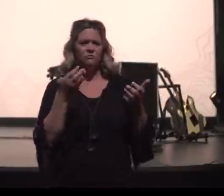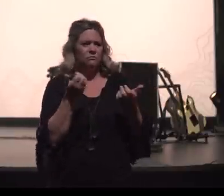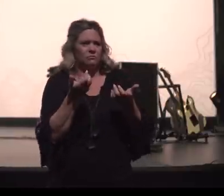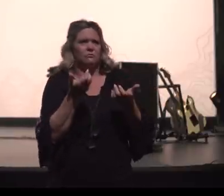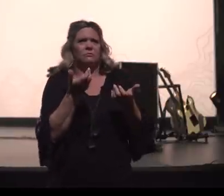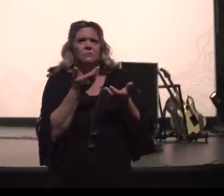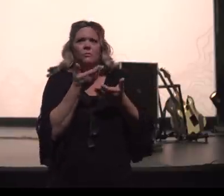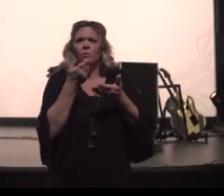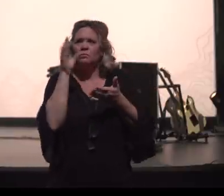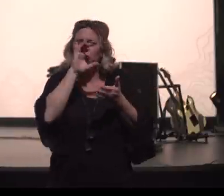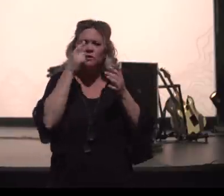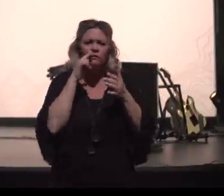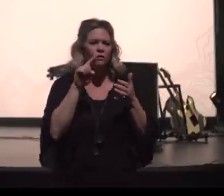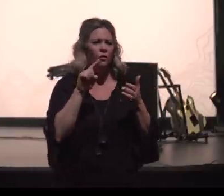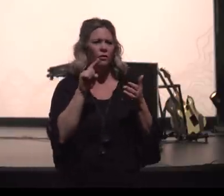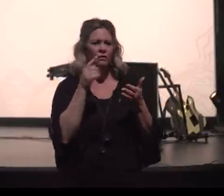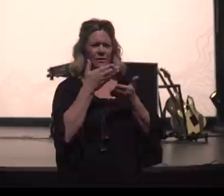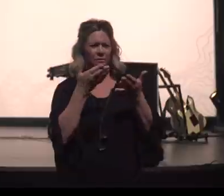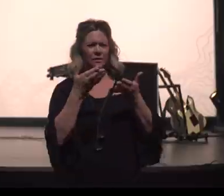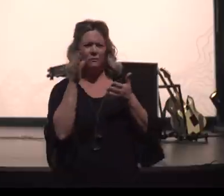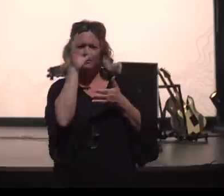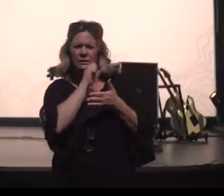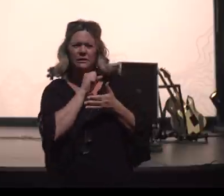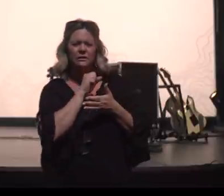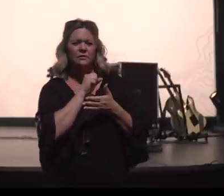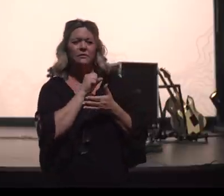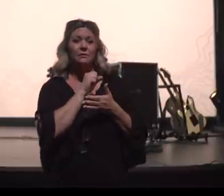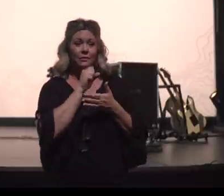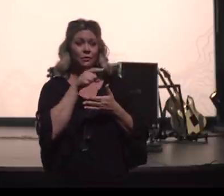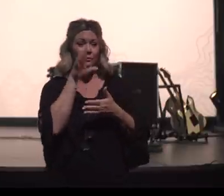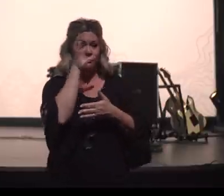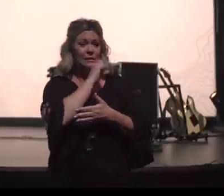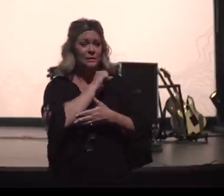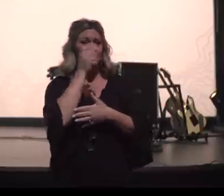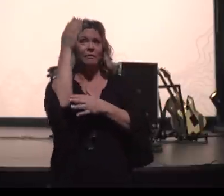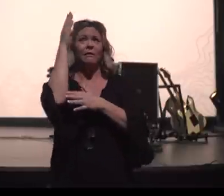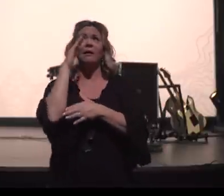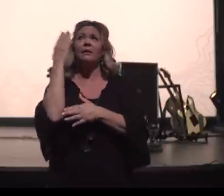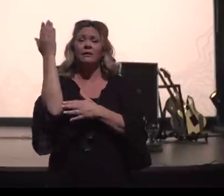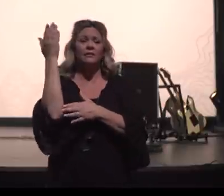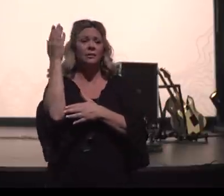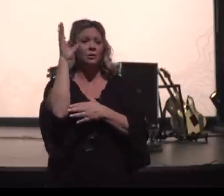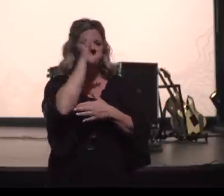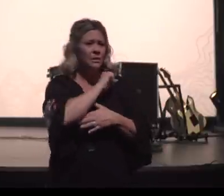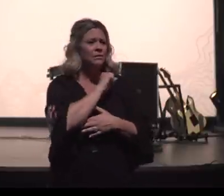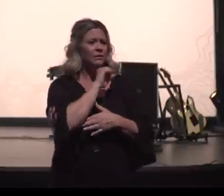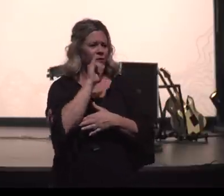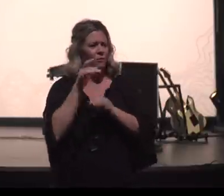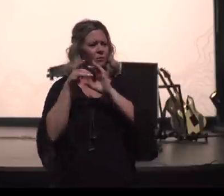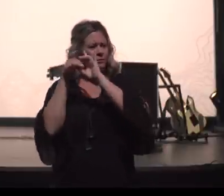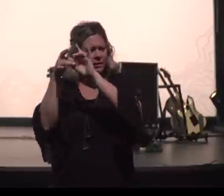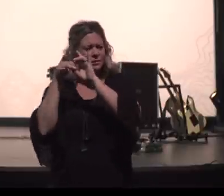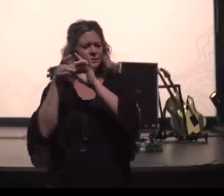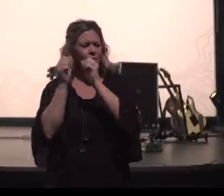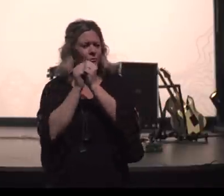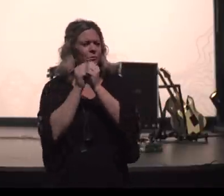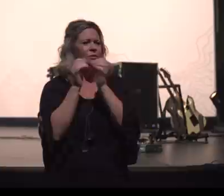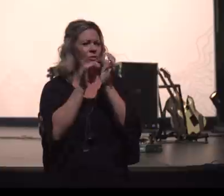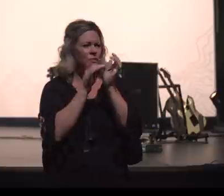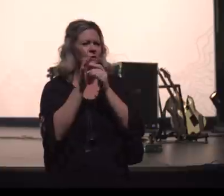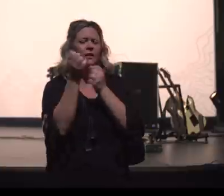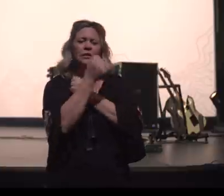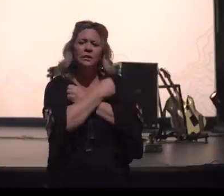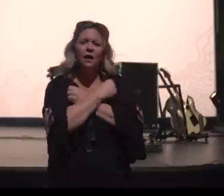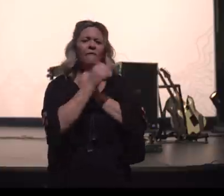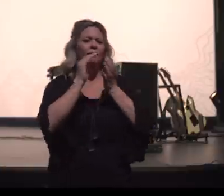is. What you're missing is God. What you're missing is Jesus and the